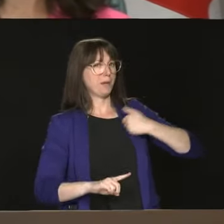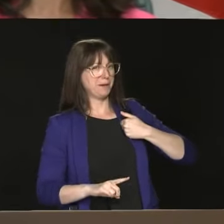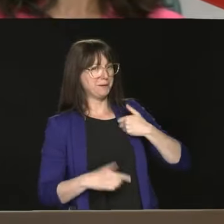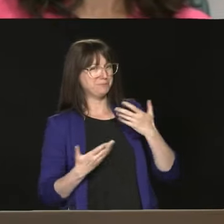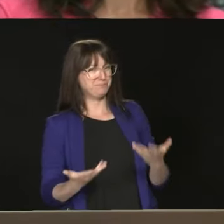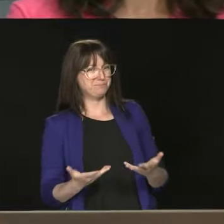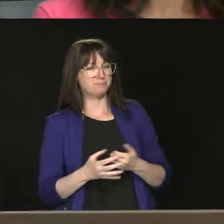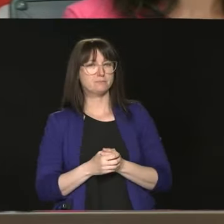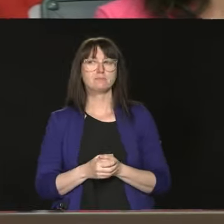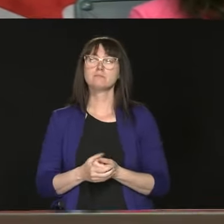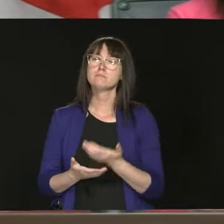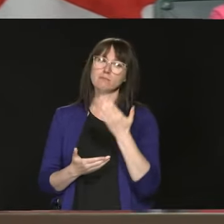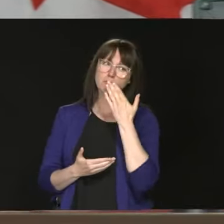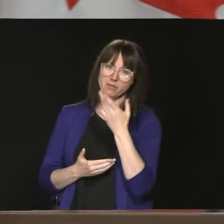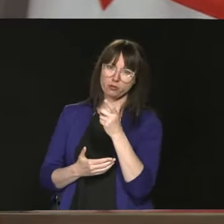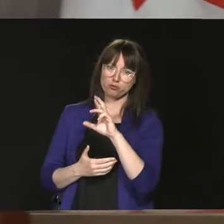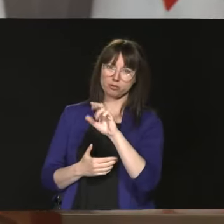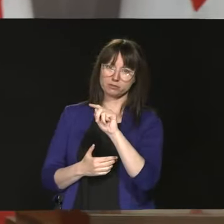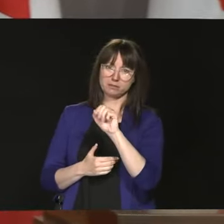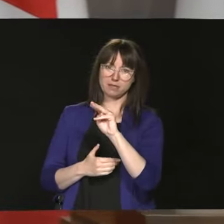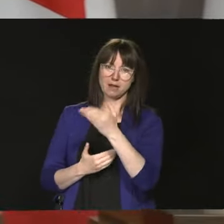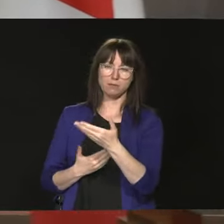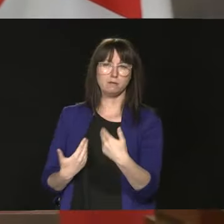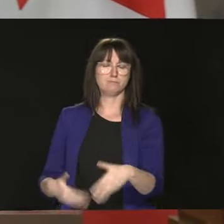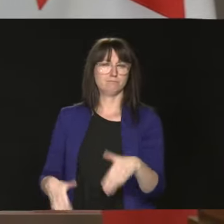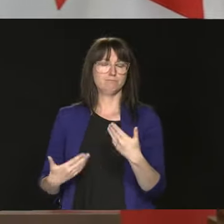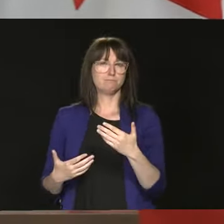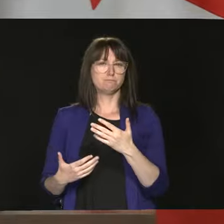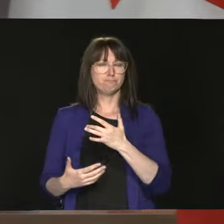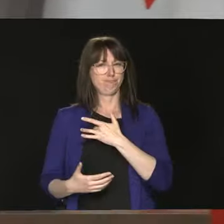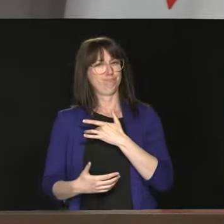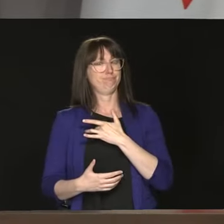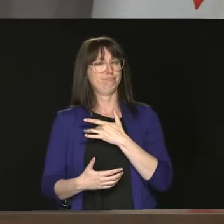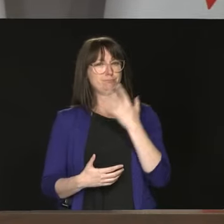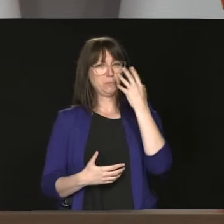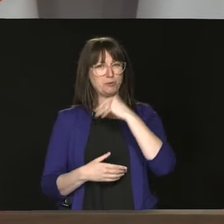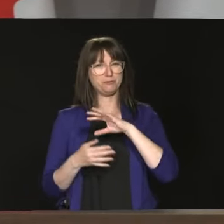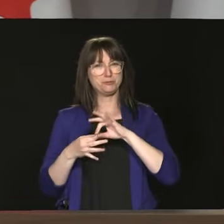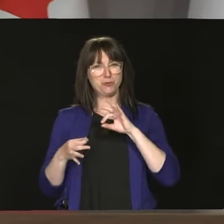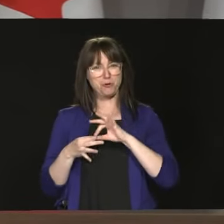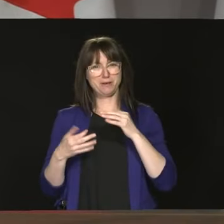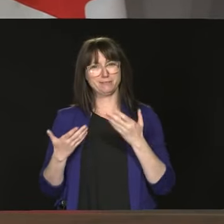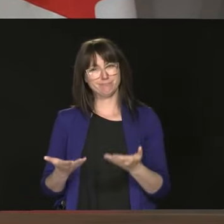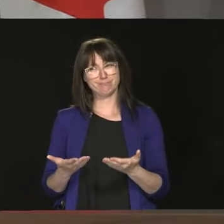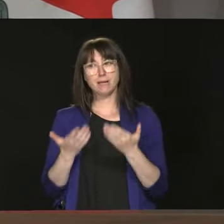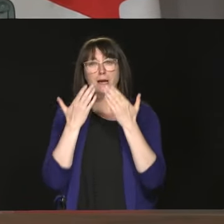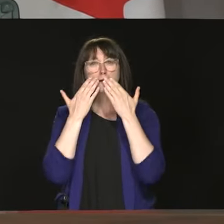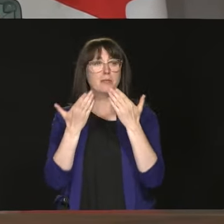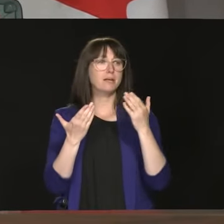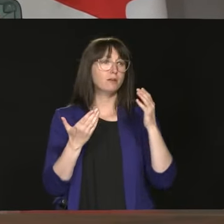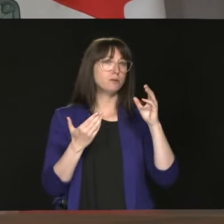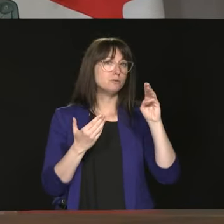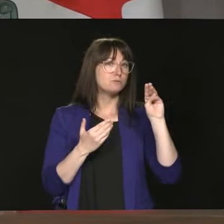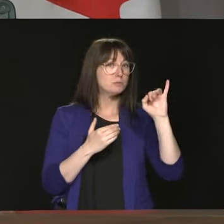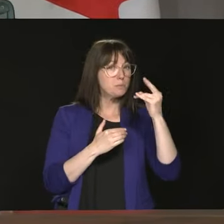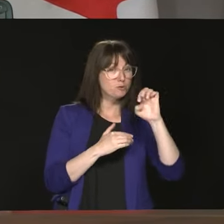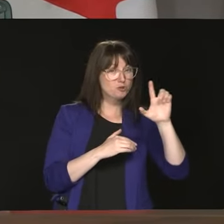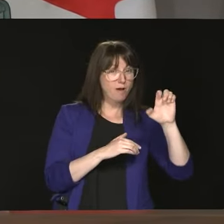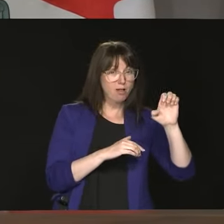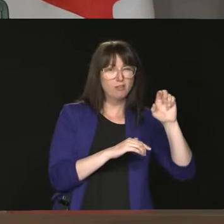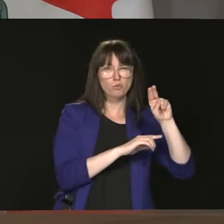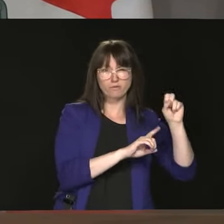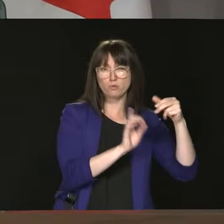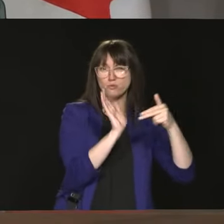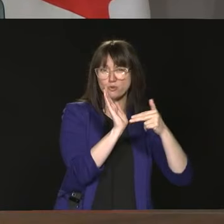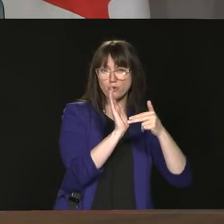Tam, and that was a very touching story. Thank you very much, Michelle, and thank you very much, especially Michelle's